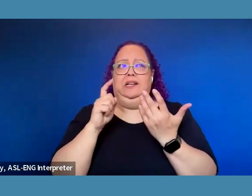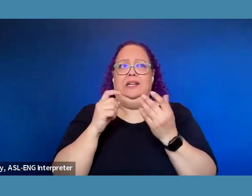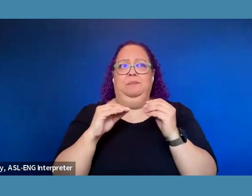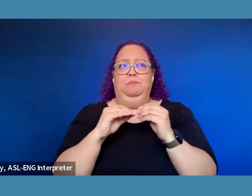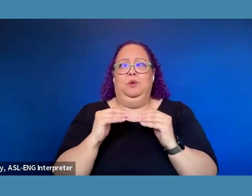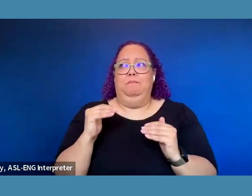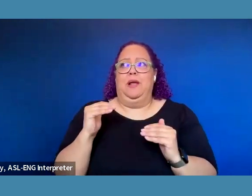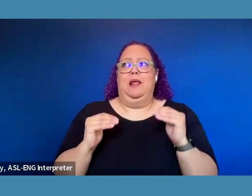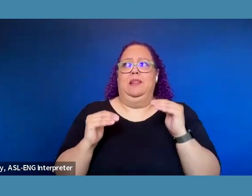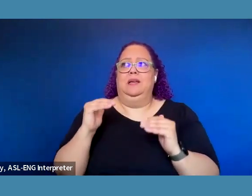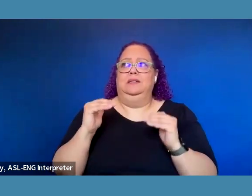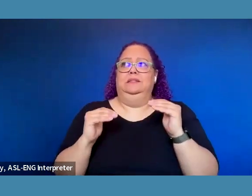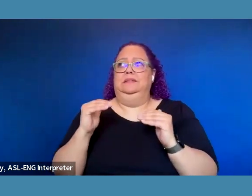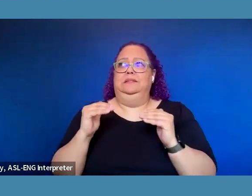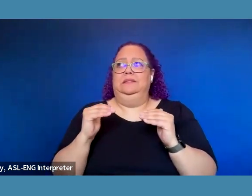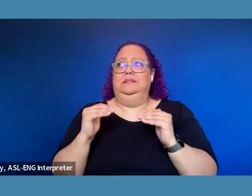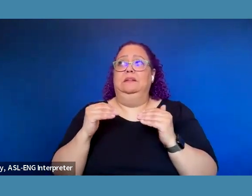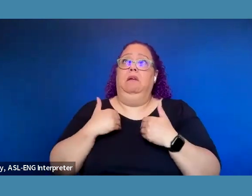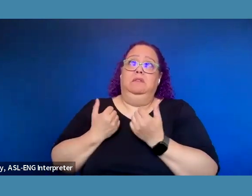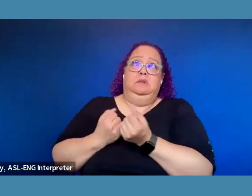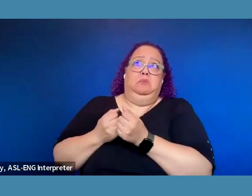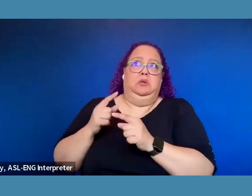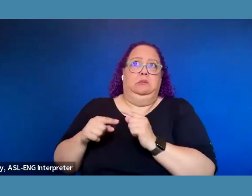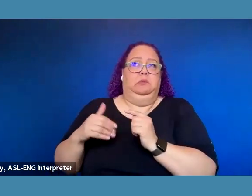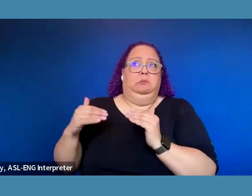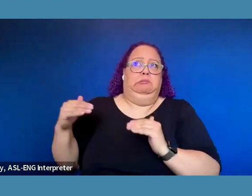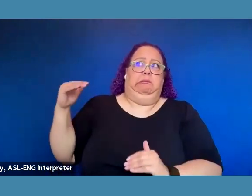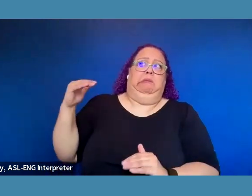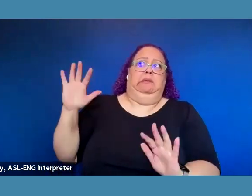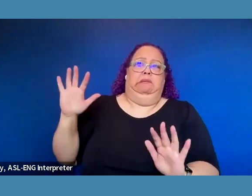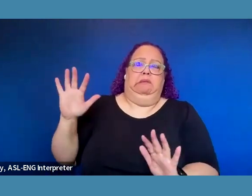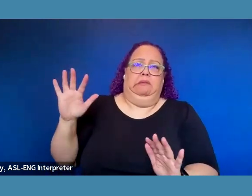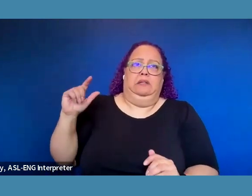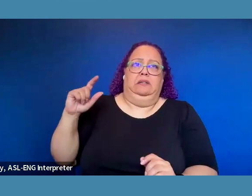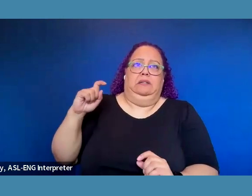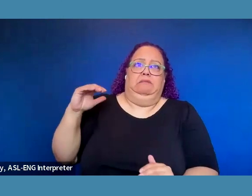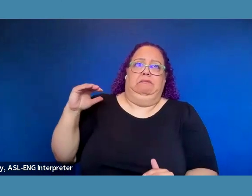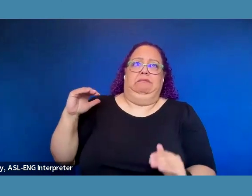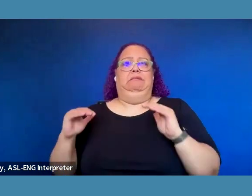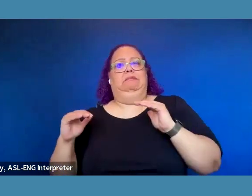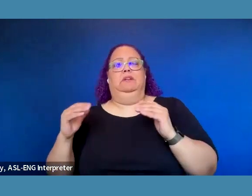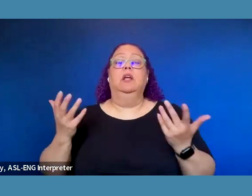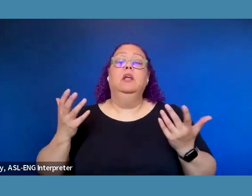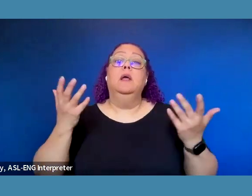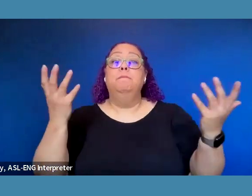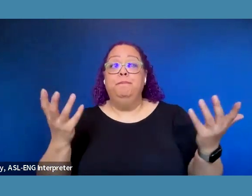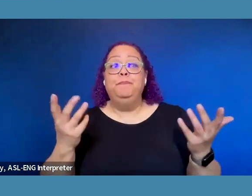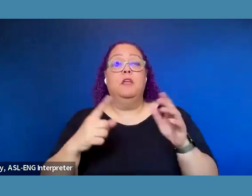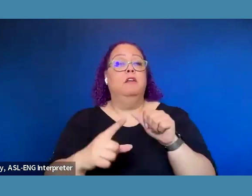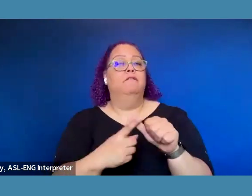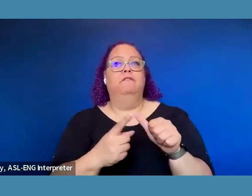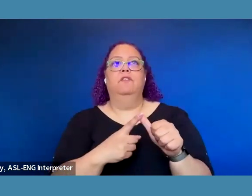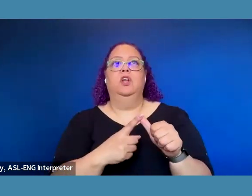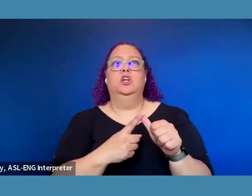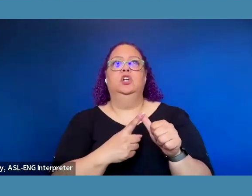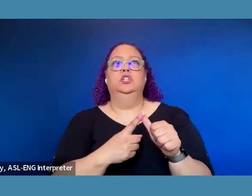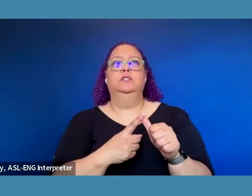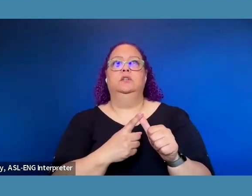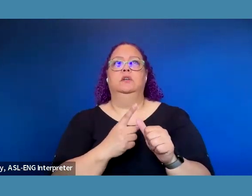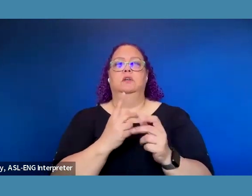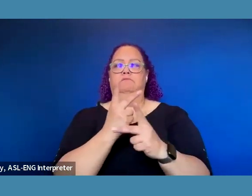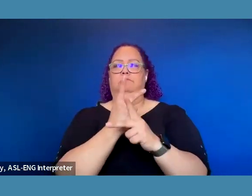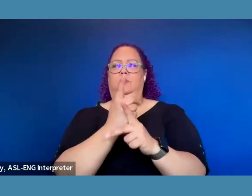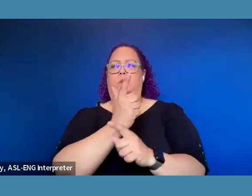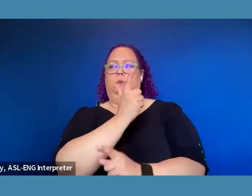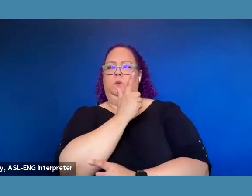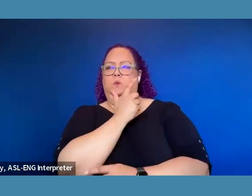um, I would say that first identify the person that you trust,